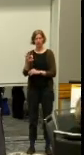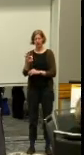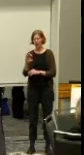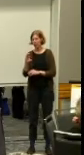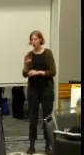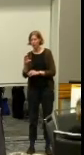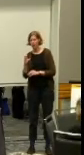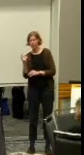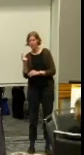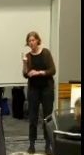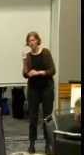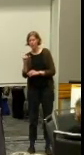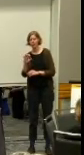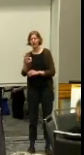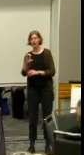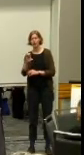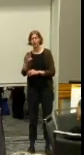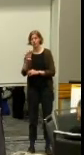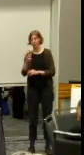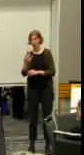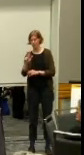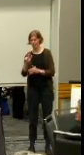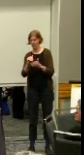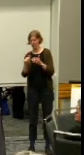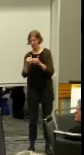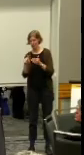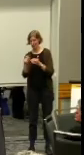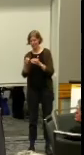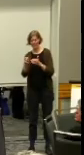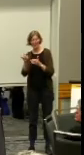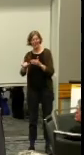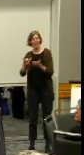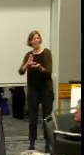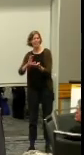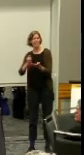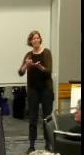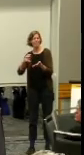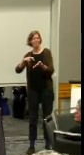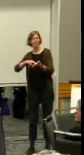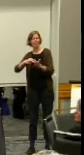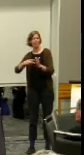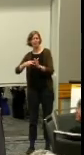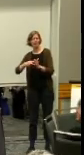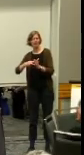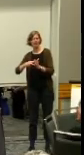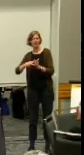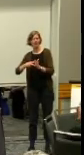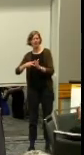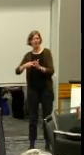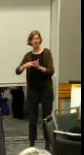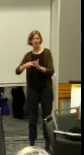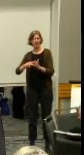like $943. What does that number mean?